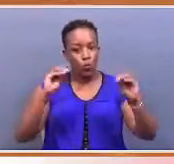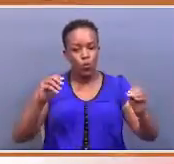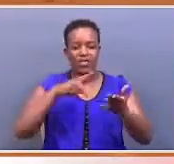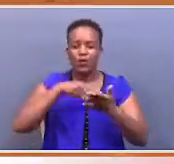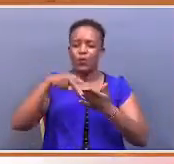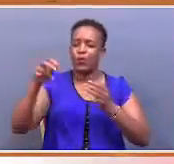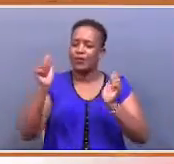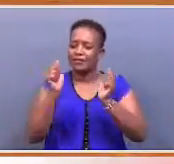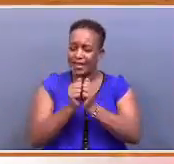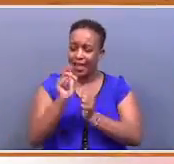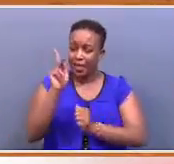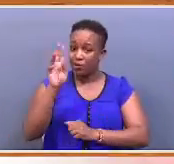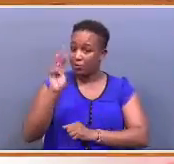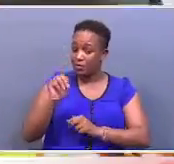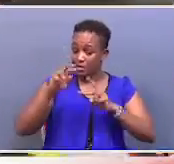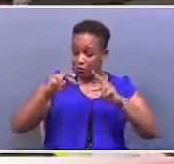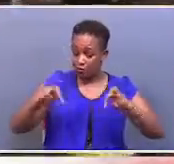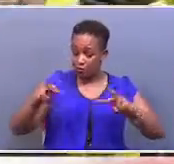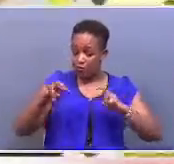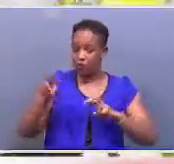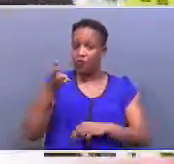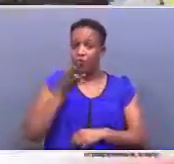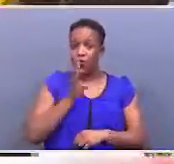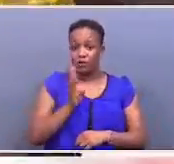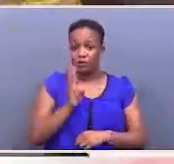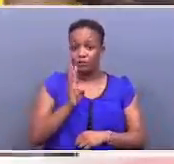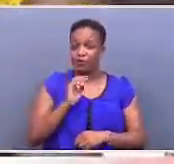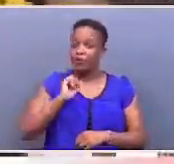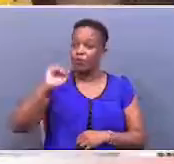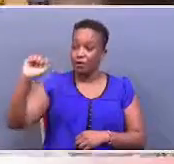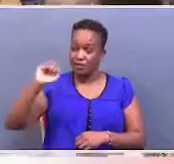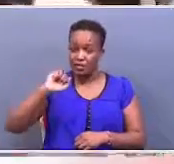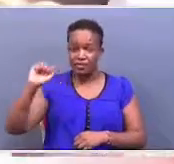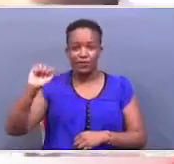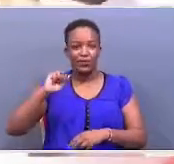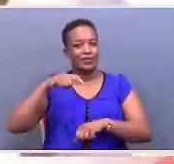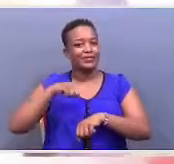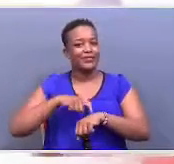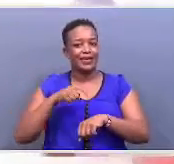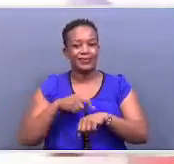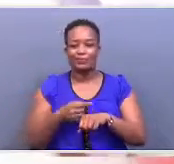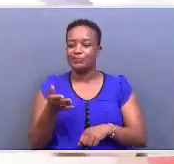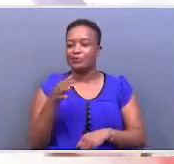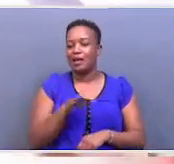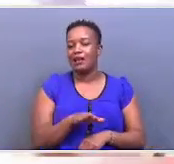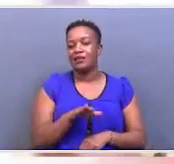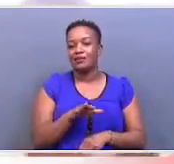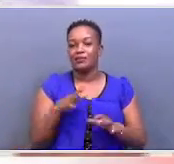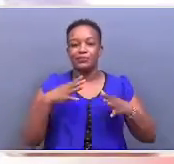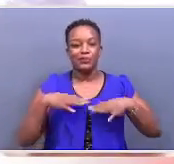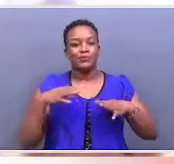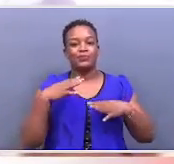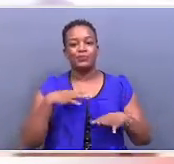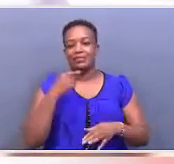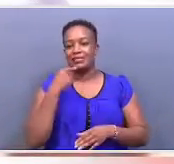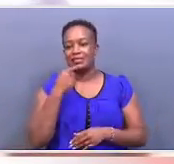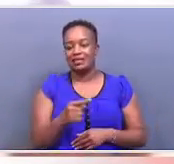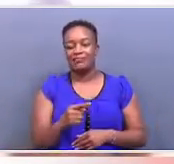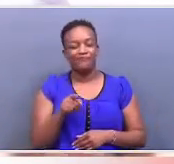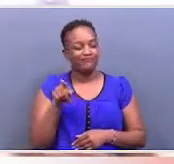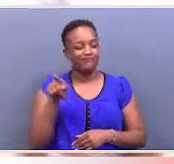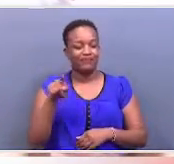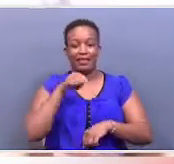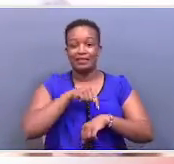tens of kilometers in search of water. And the political season is here again. Residents say it is during this season